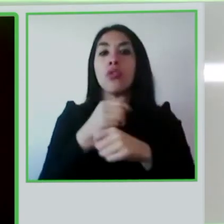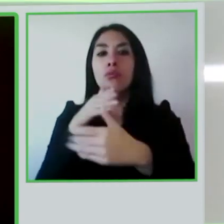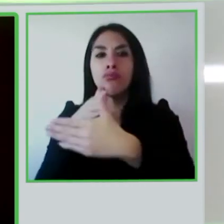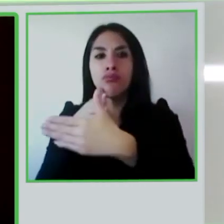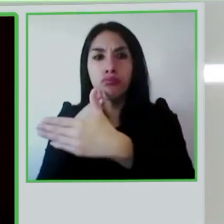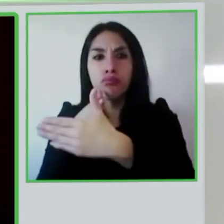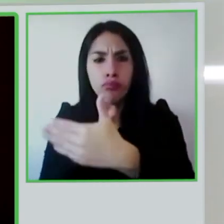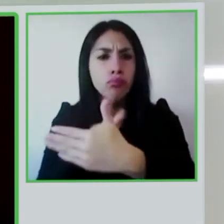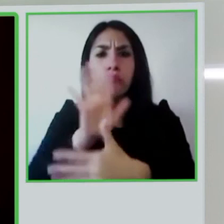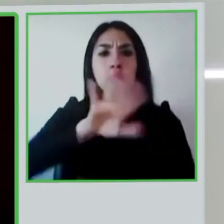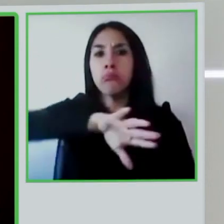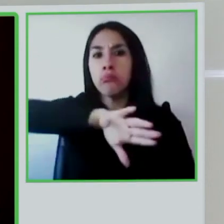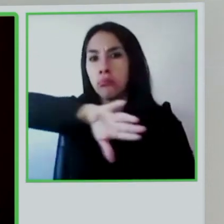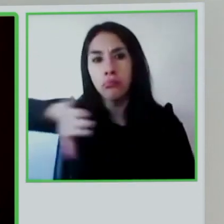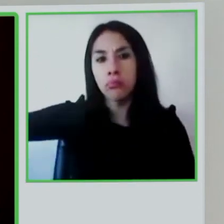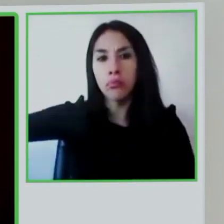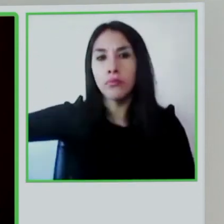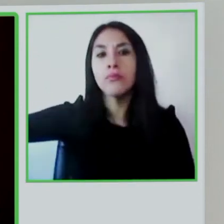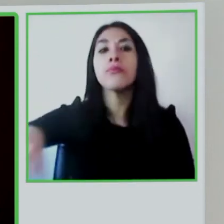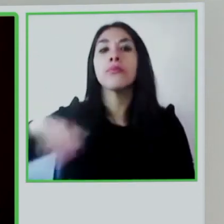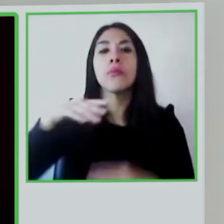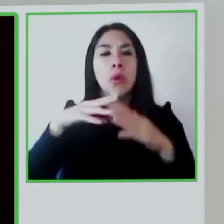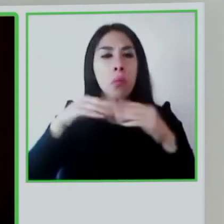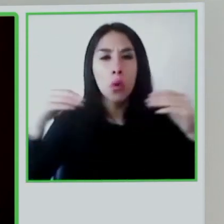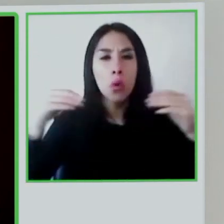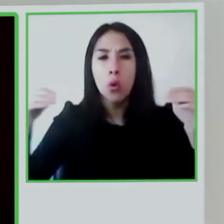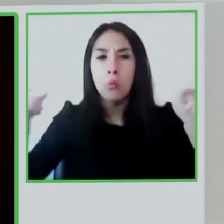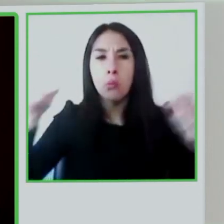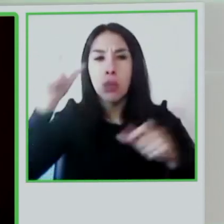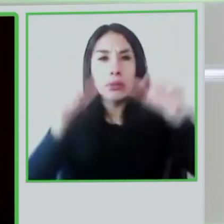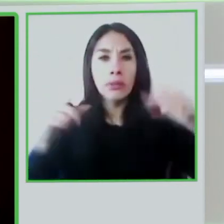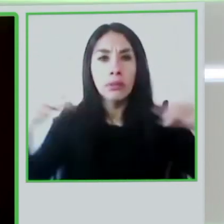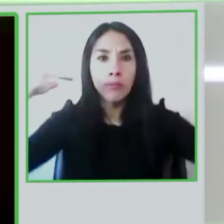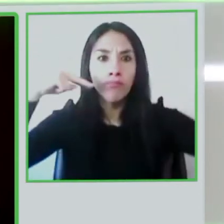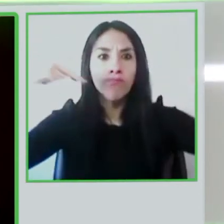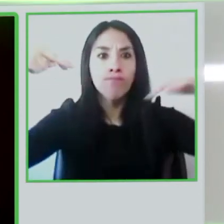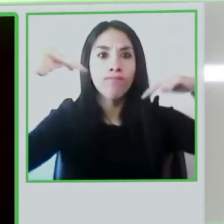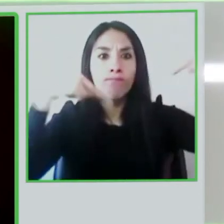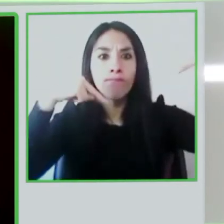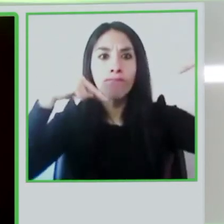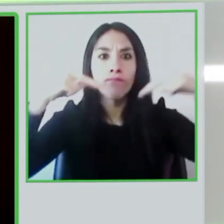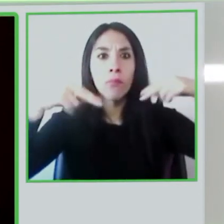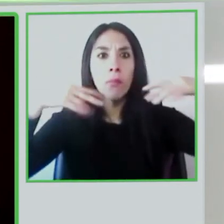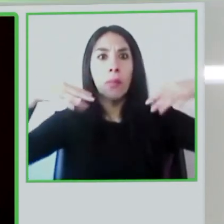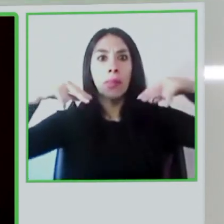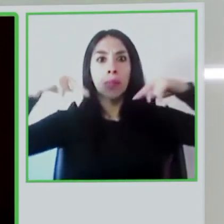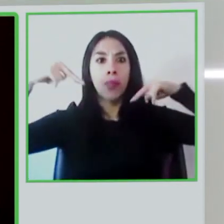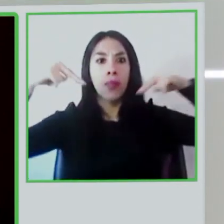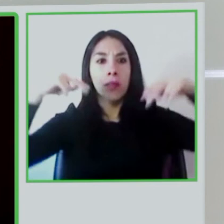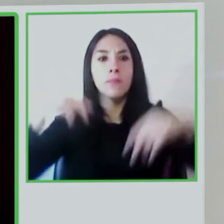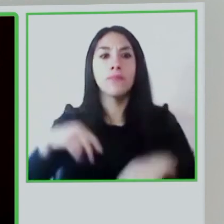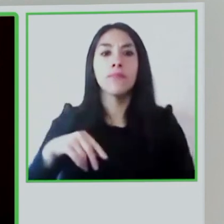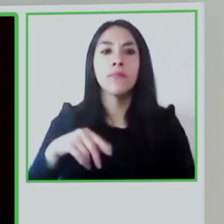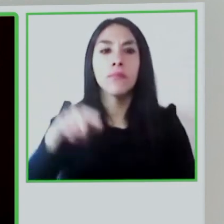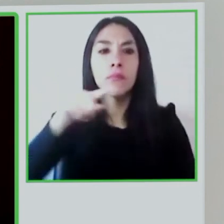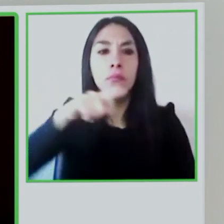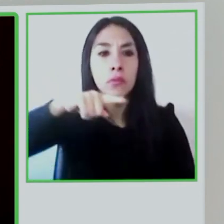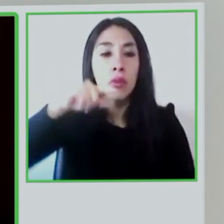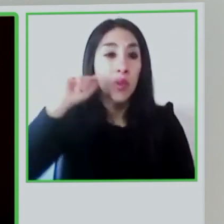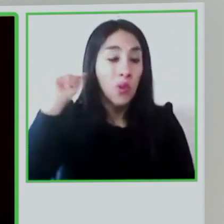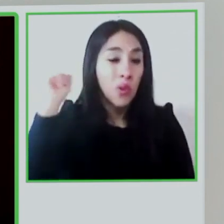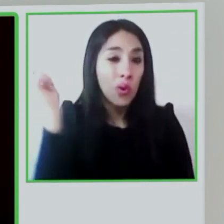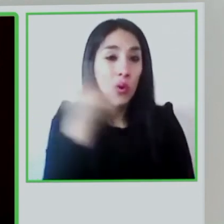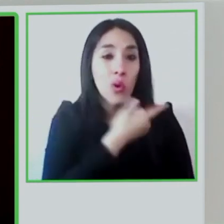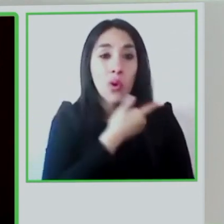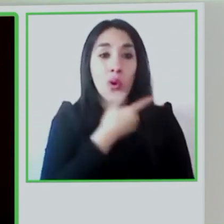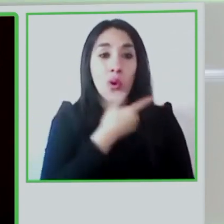let them meet, do not have barriers, and start talking about Jorge, Susana, and all the individuals,